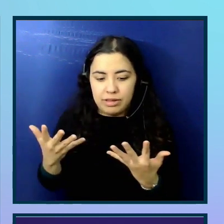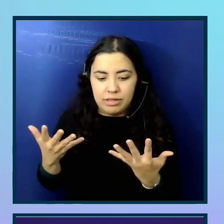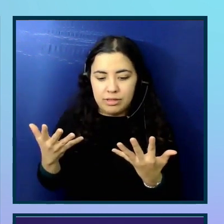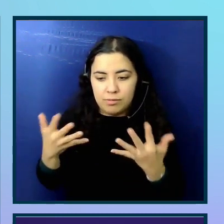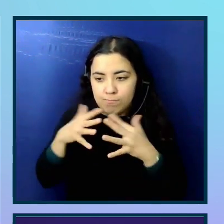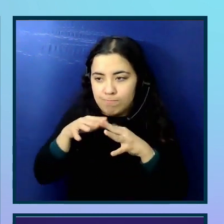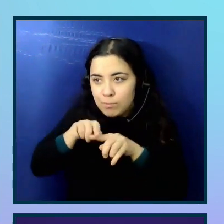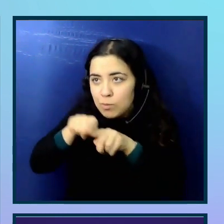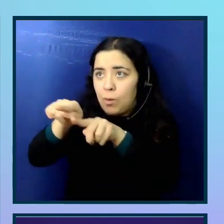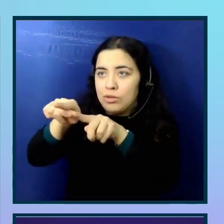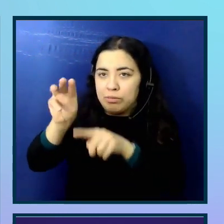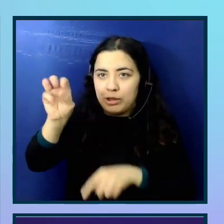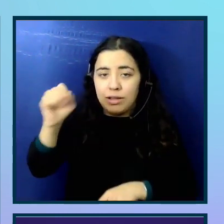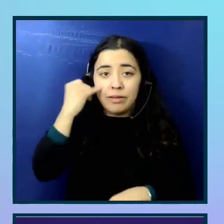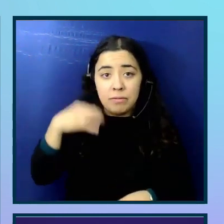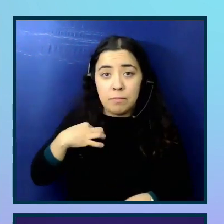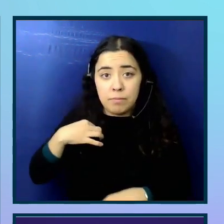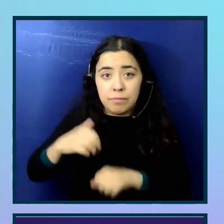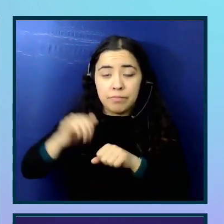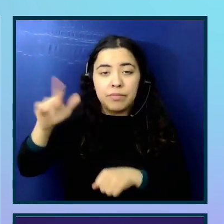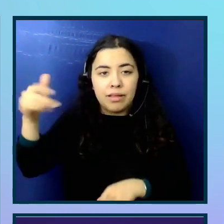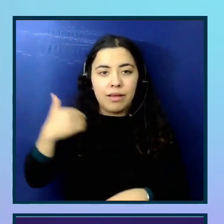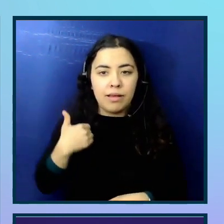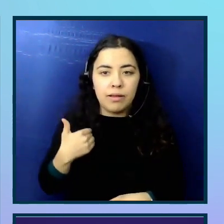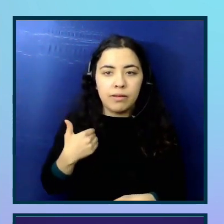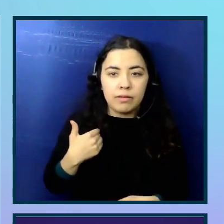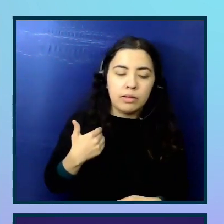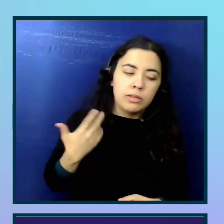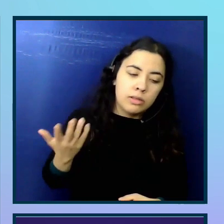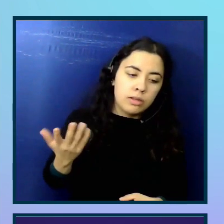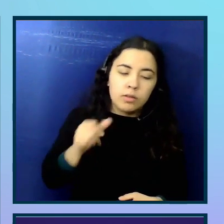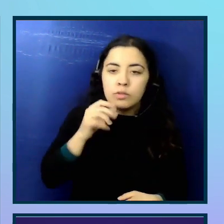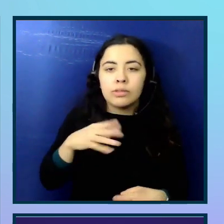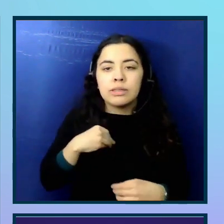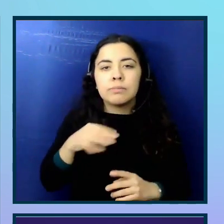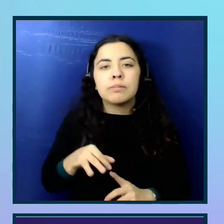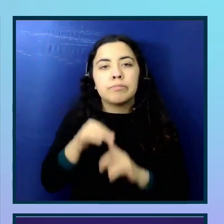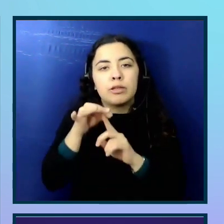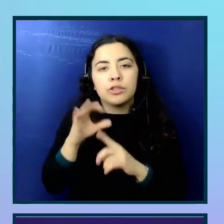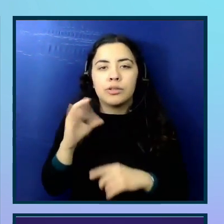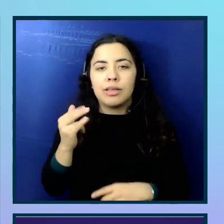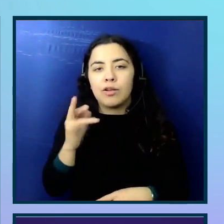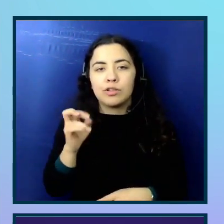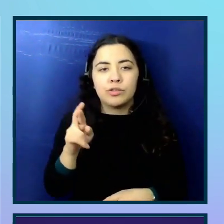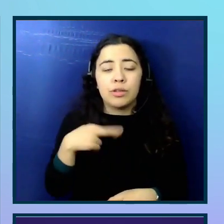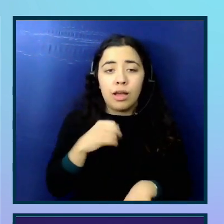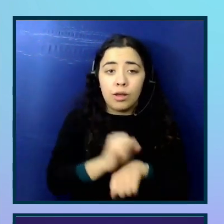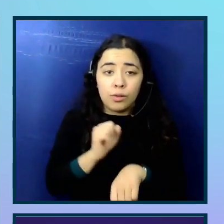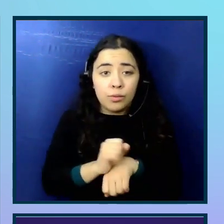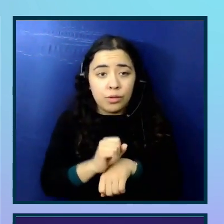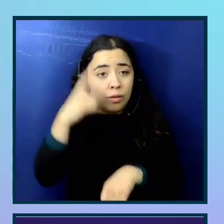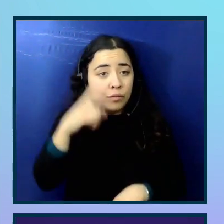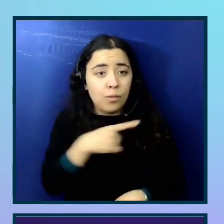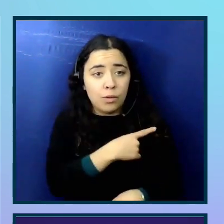while applying at Microsoft, they had they don't accept special characters. And I had worked for a company that has an ex ante GUI